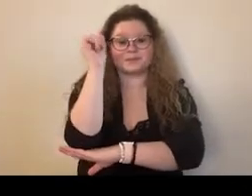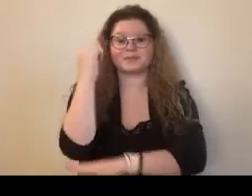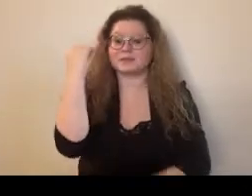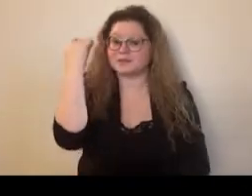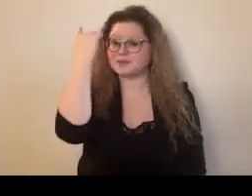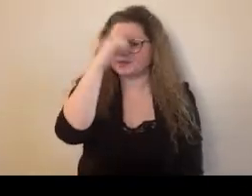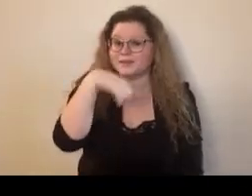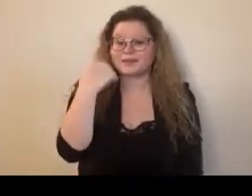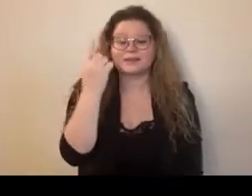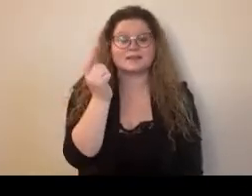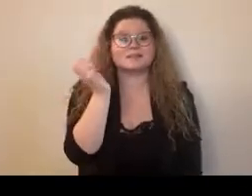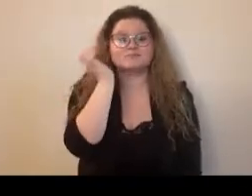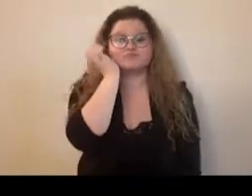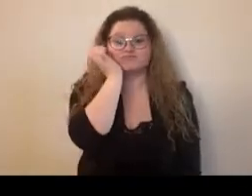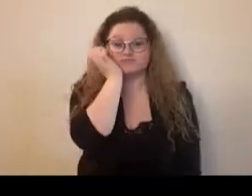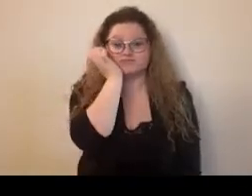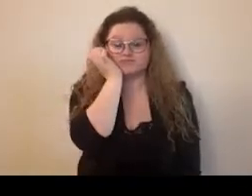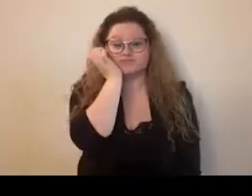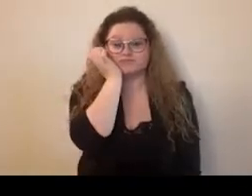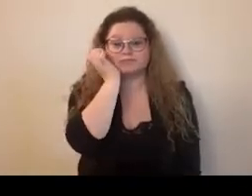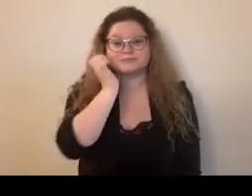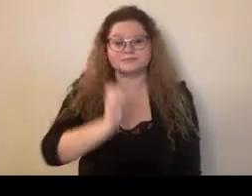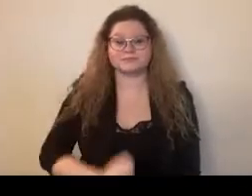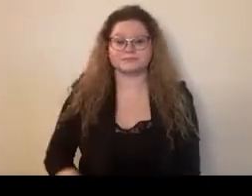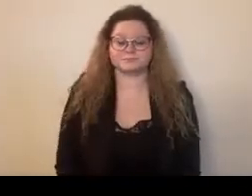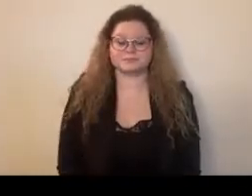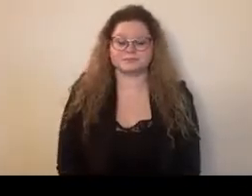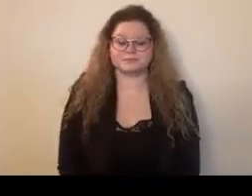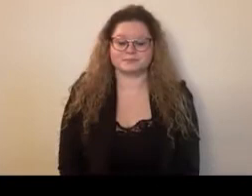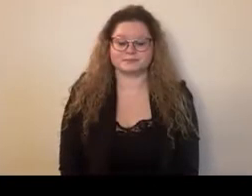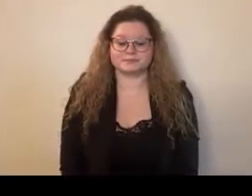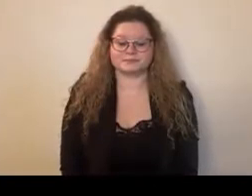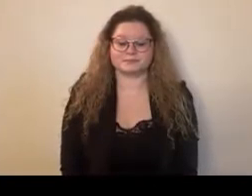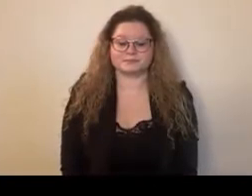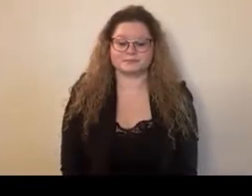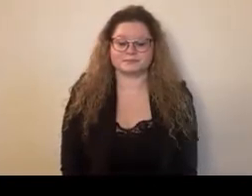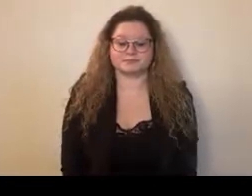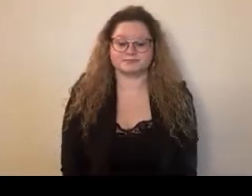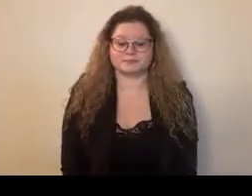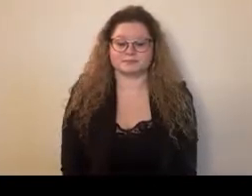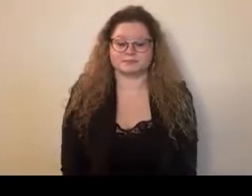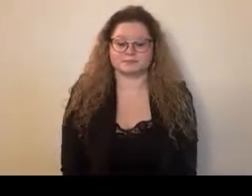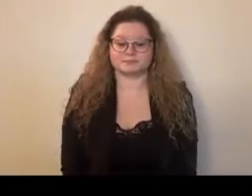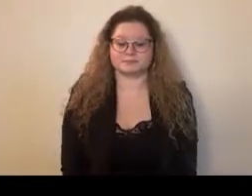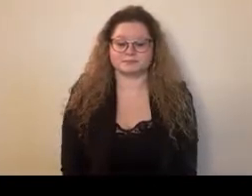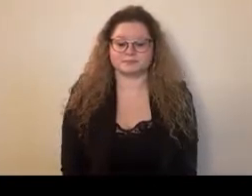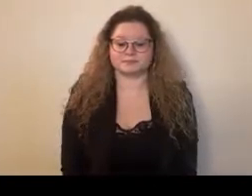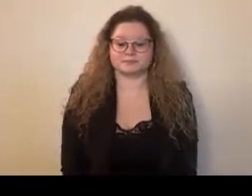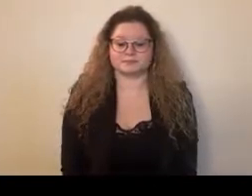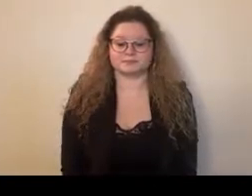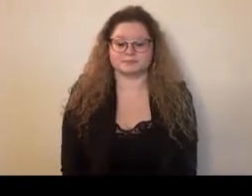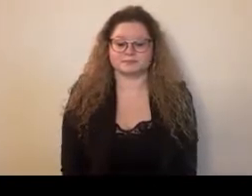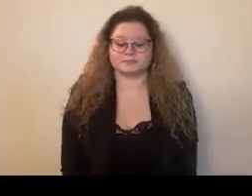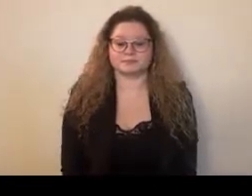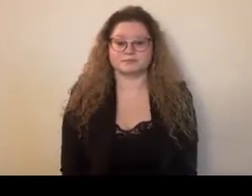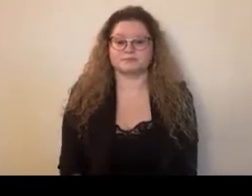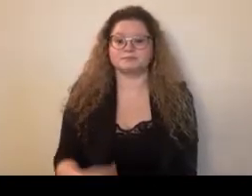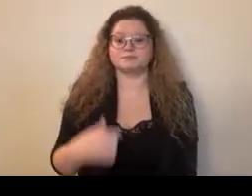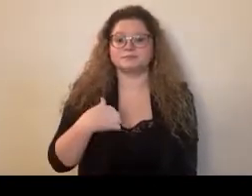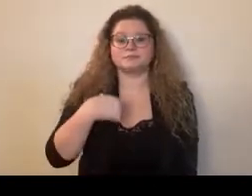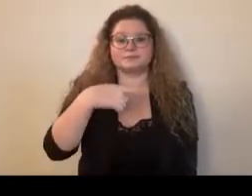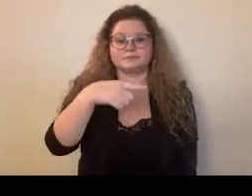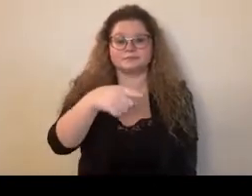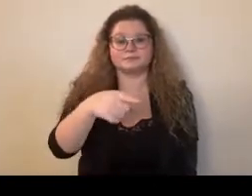face and cheek resting on the fingers of her hand. She's wearing a blue woolly jumper. Her hair is golden